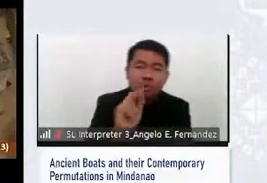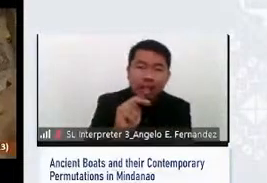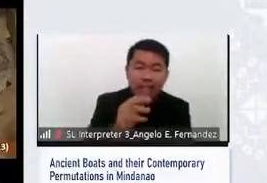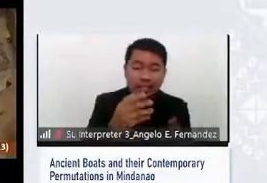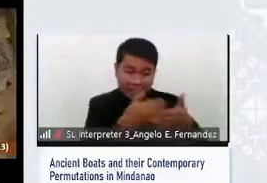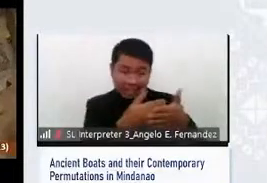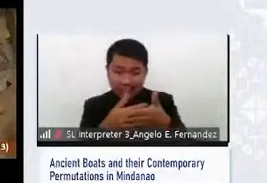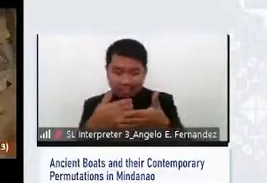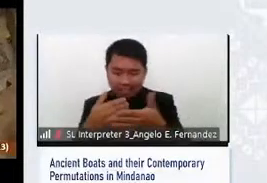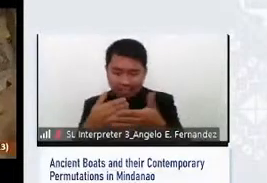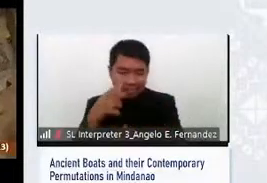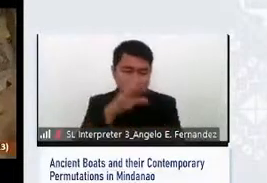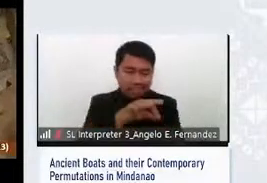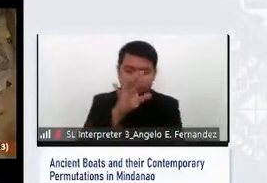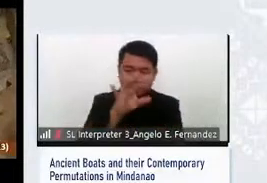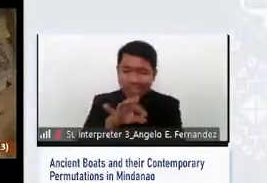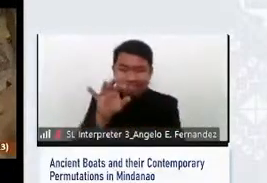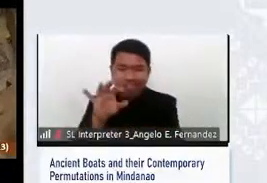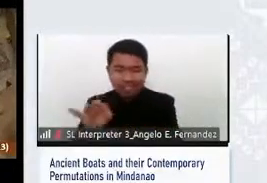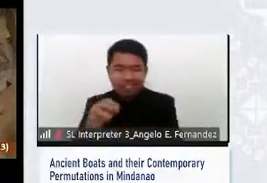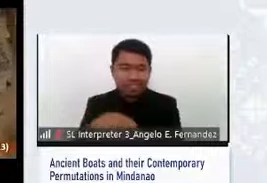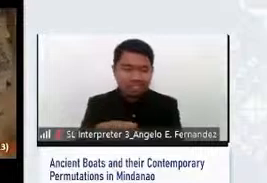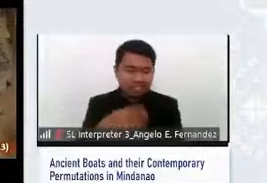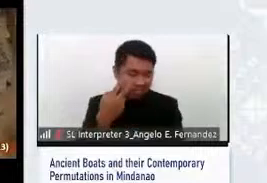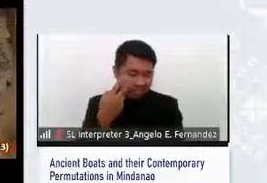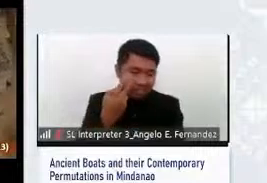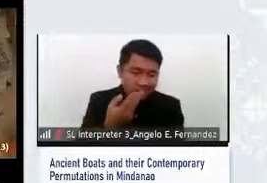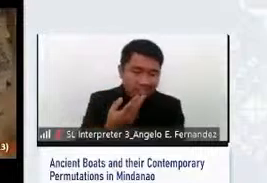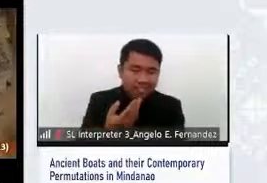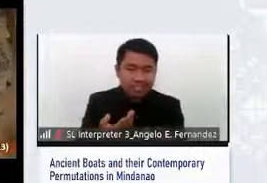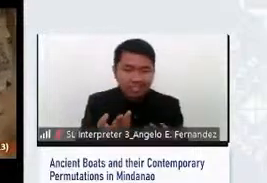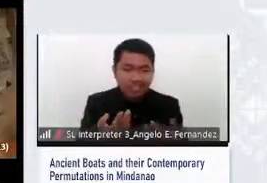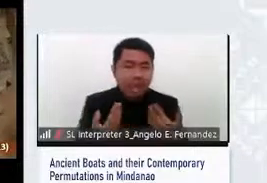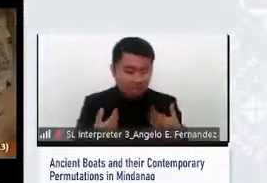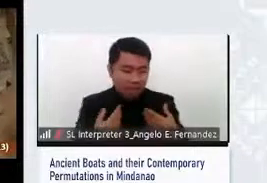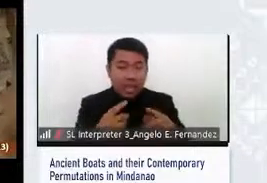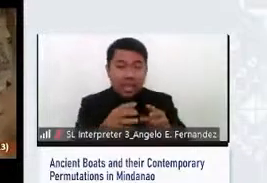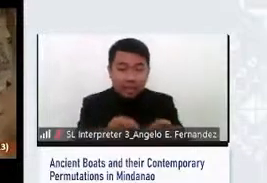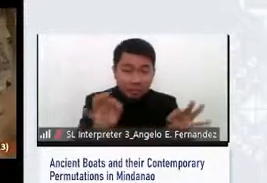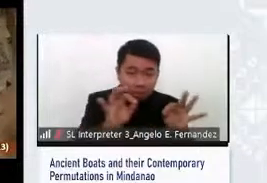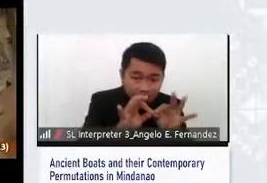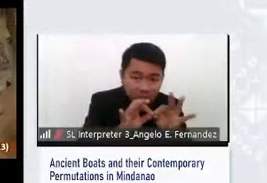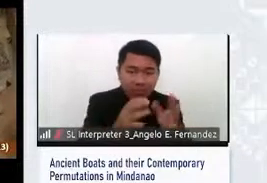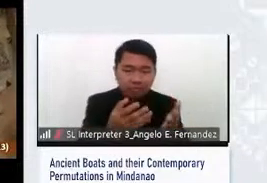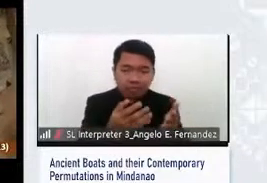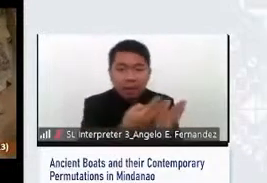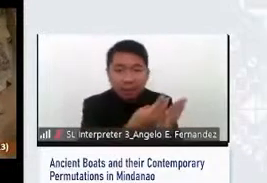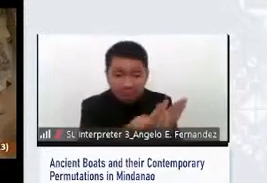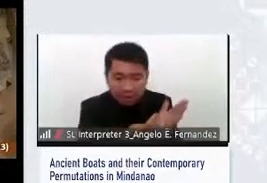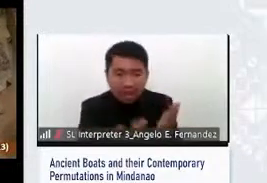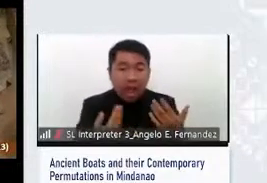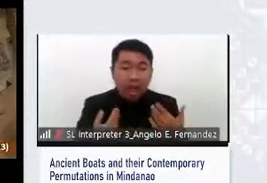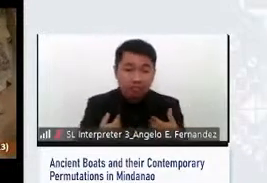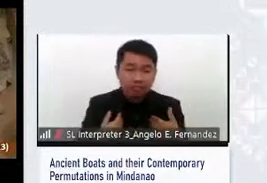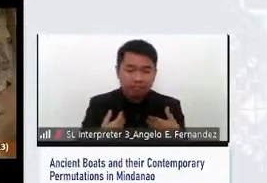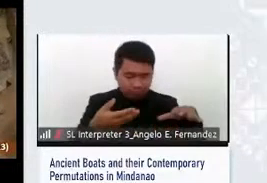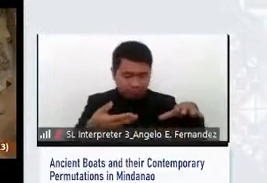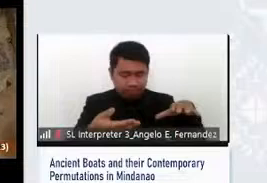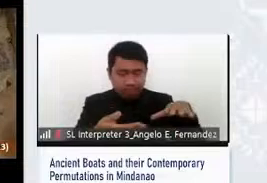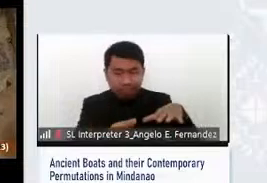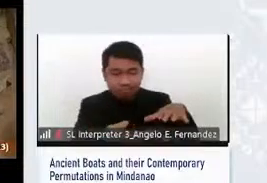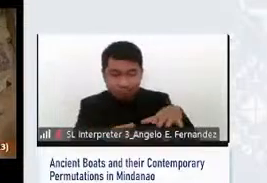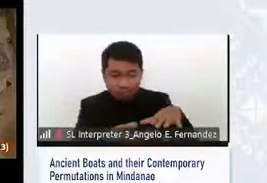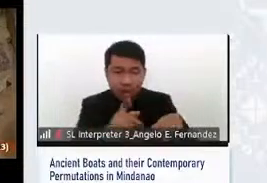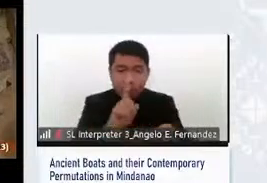pot hunters searching for wooden coffins containing valuable grave goods, the boats were found beneath approximately 1.5 meters